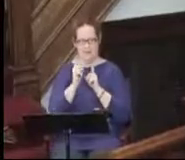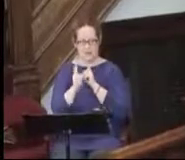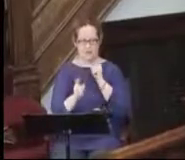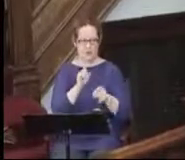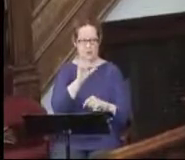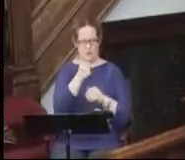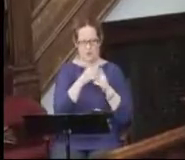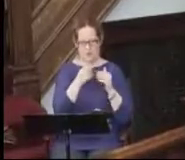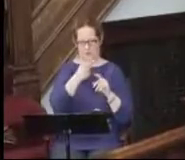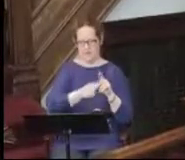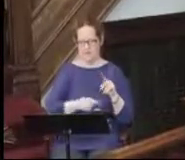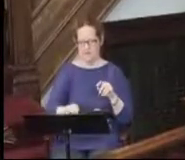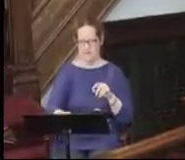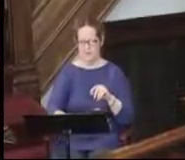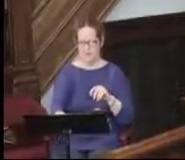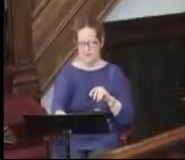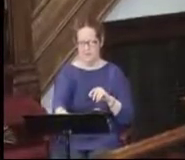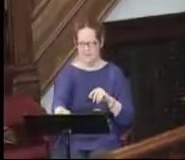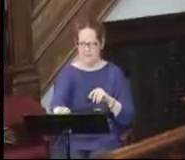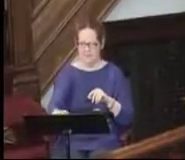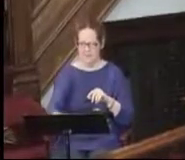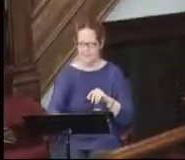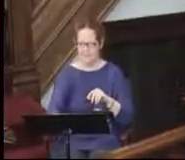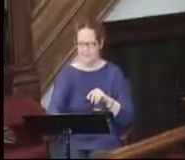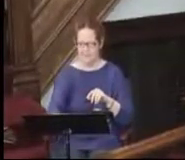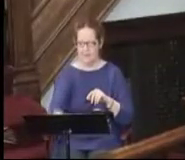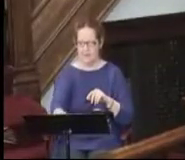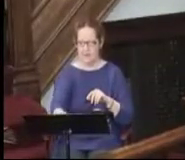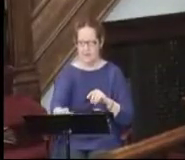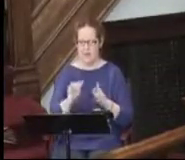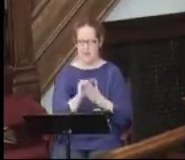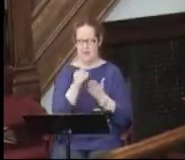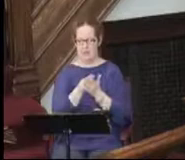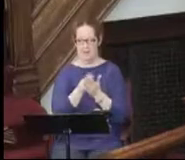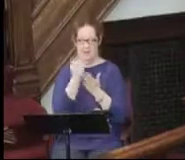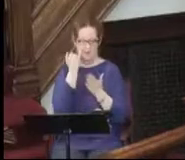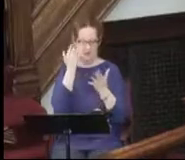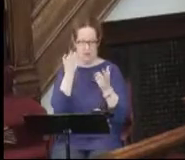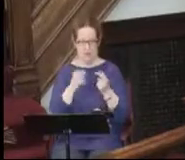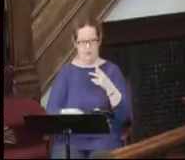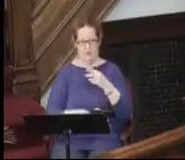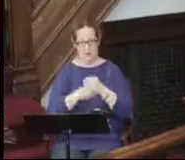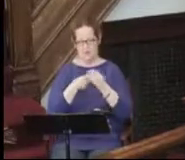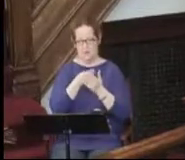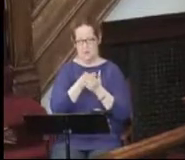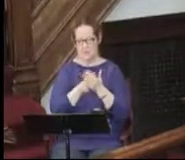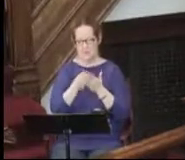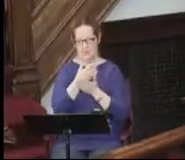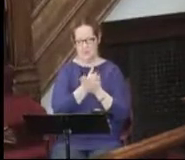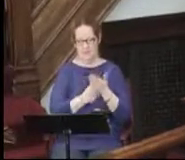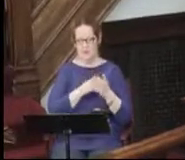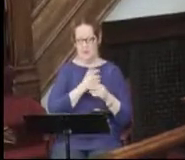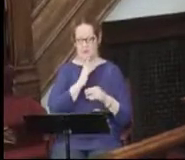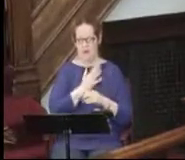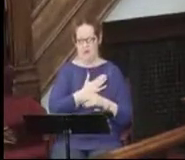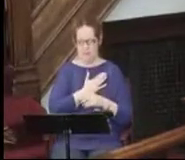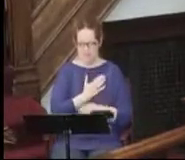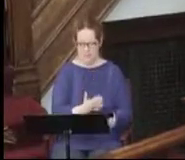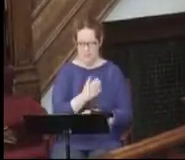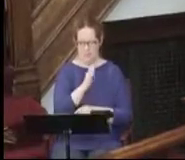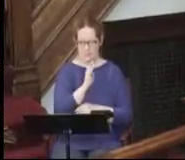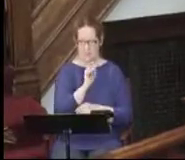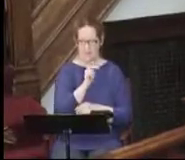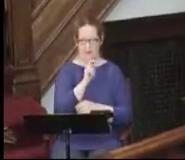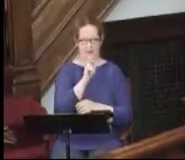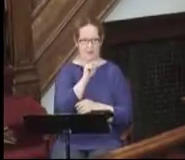a month to those funds if they choose, over and above the regular offerings. They are our benevolence fund, and that's a fund